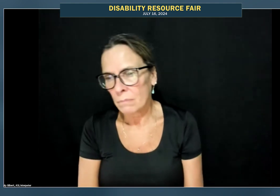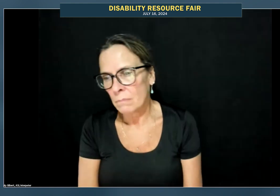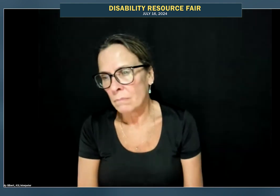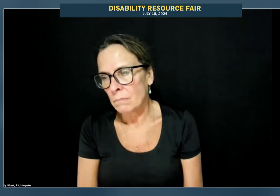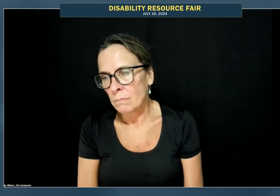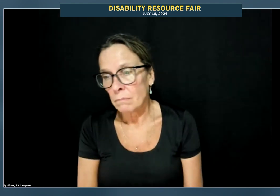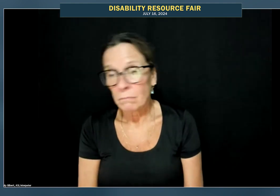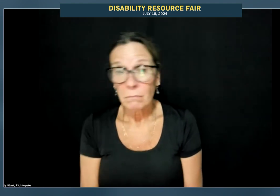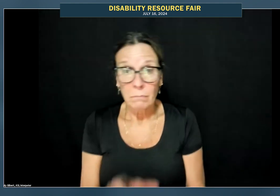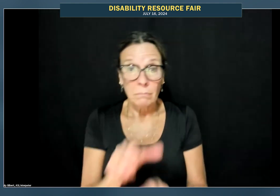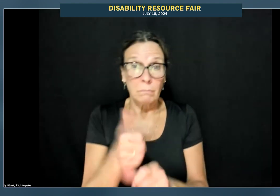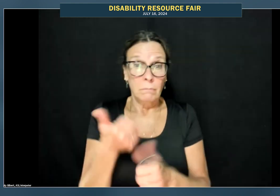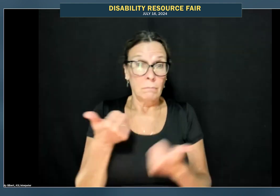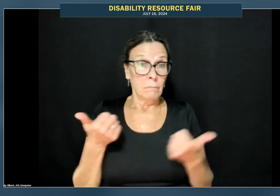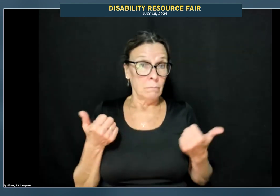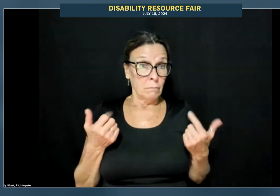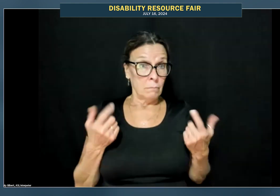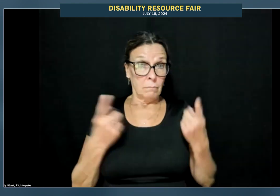Other questions?